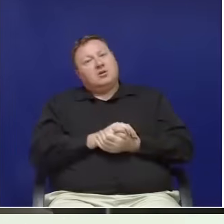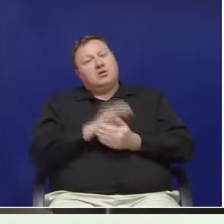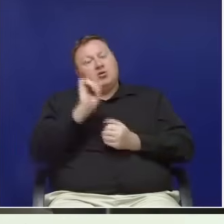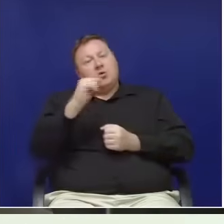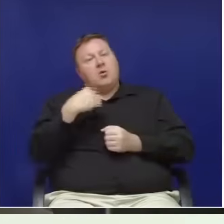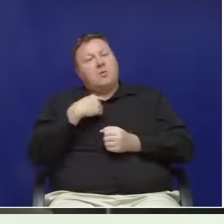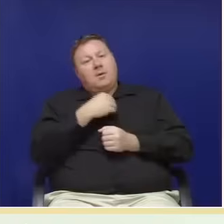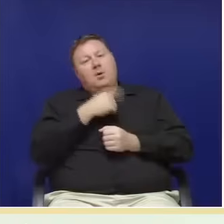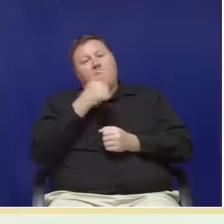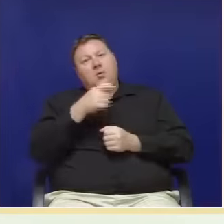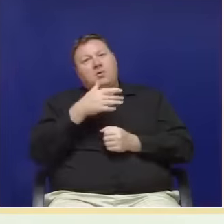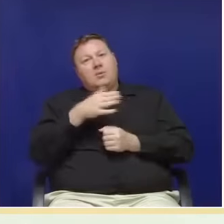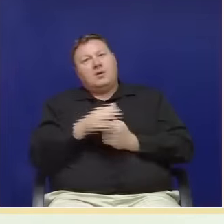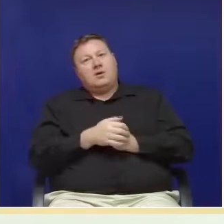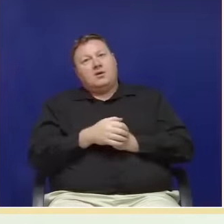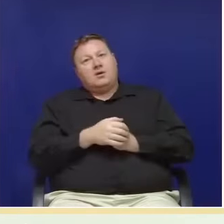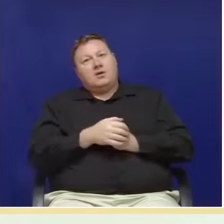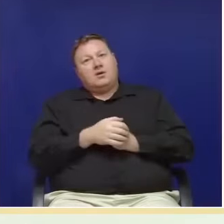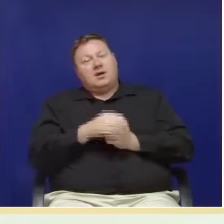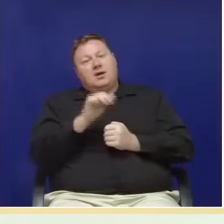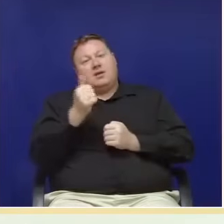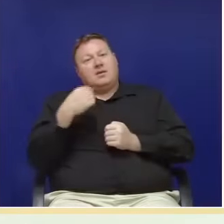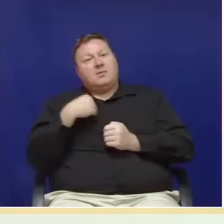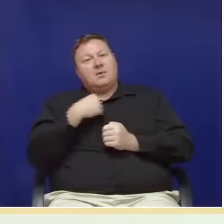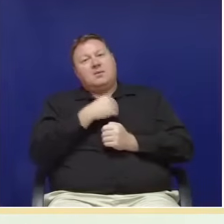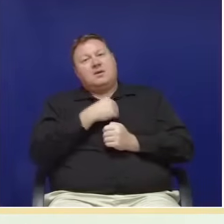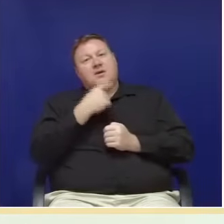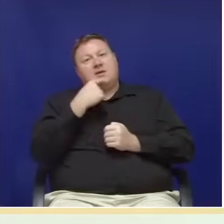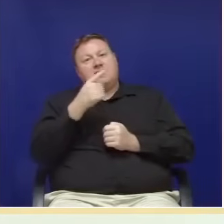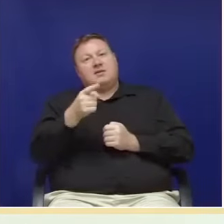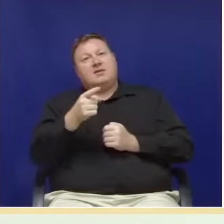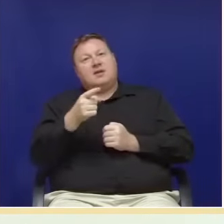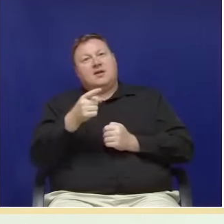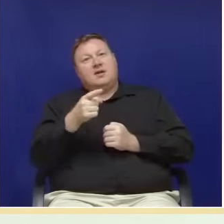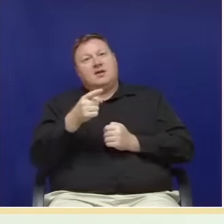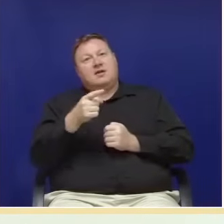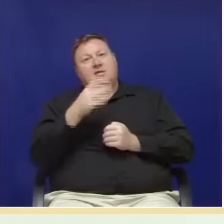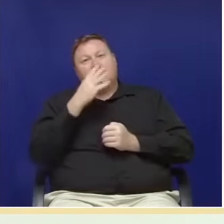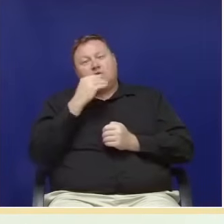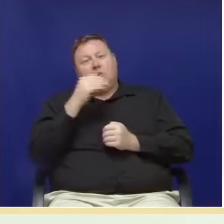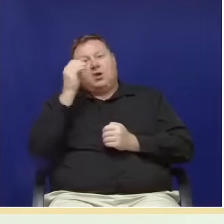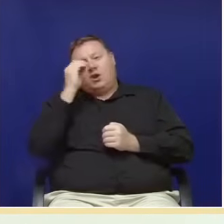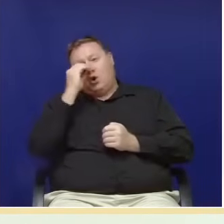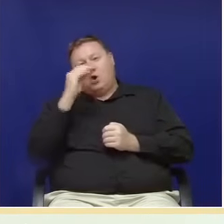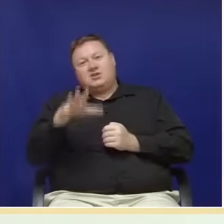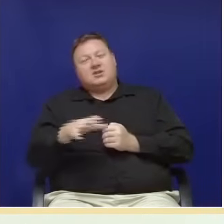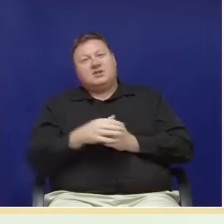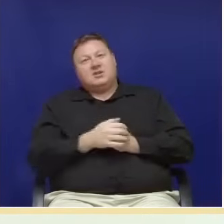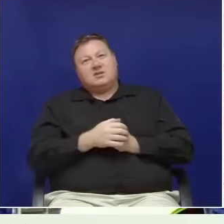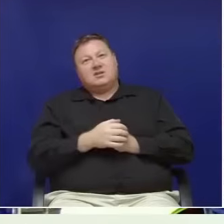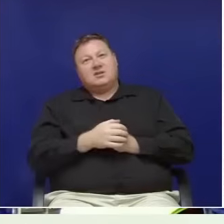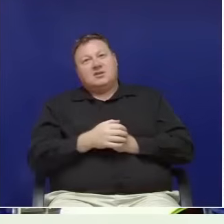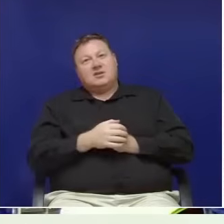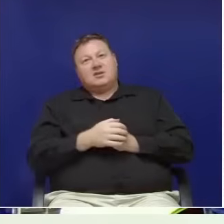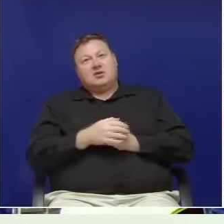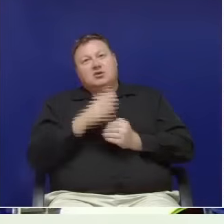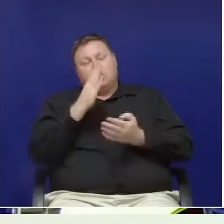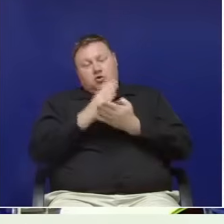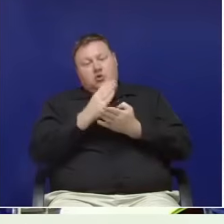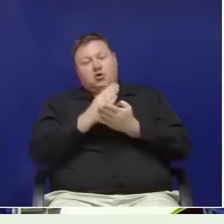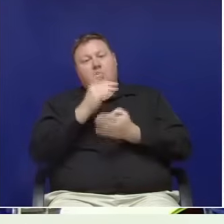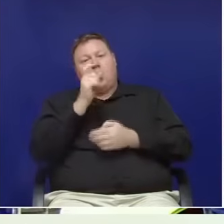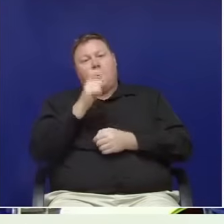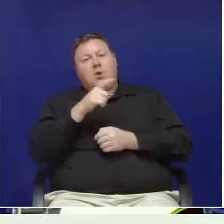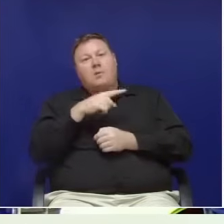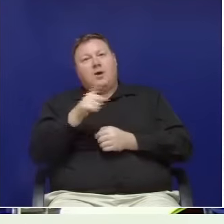out. He cannot be addressing another member and say he's talking absolute nonsense. Yes. You should have called him out and he